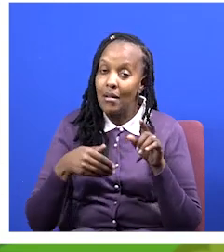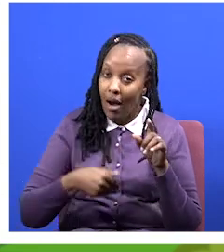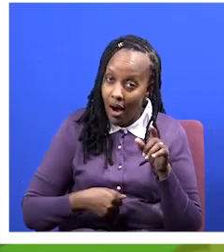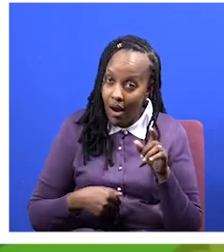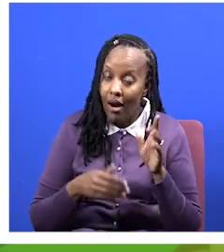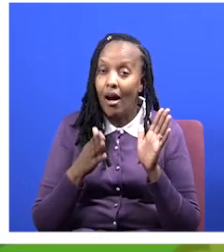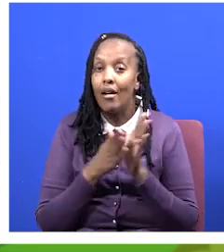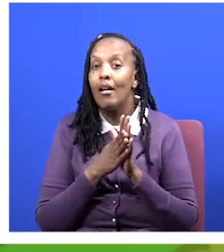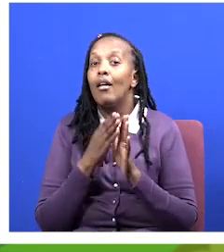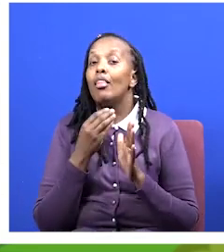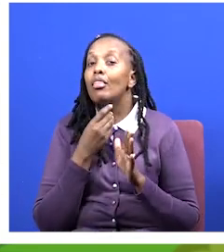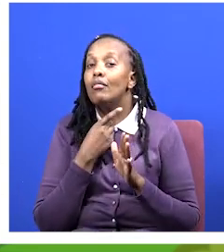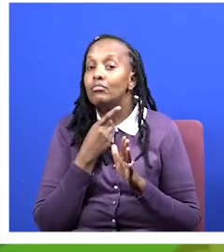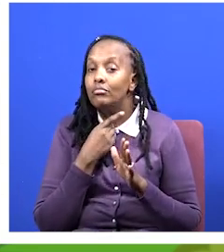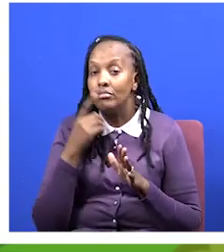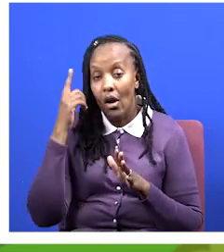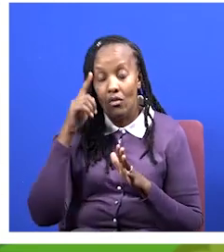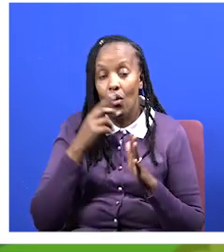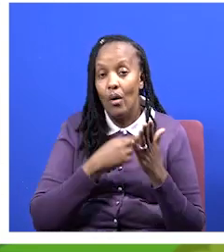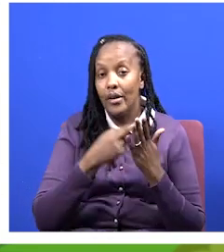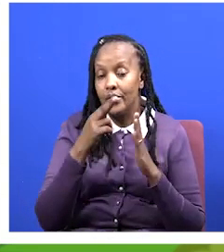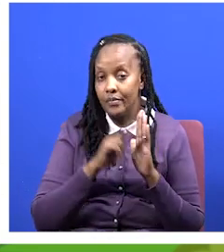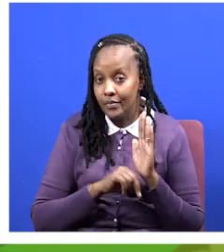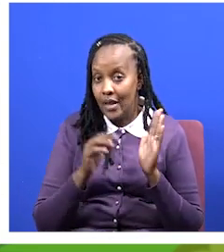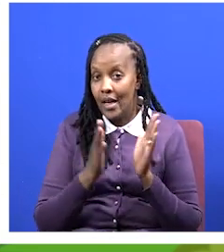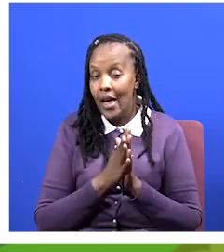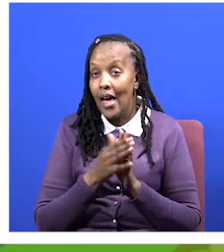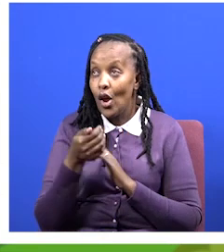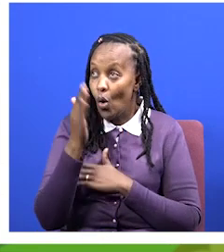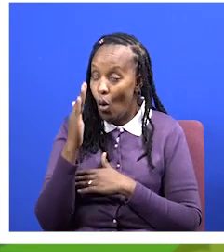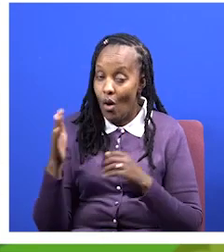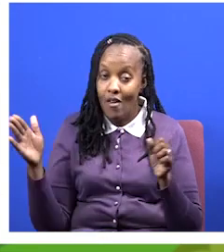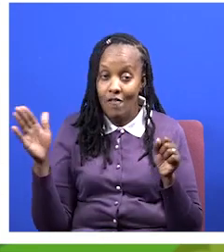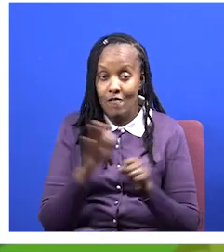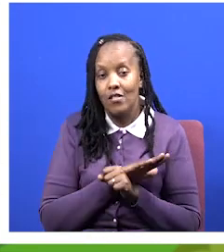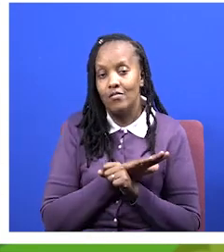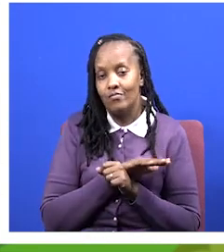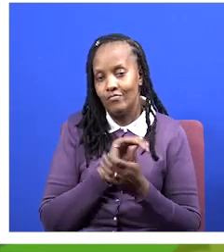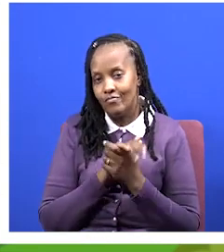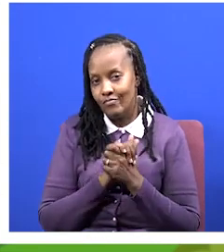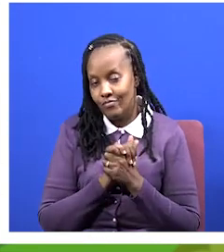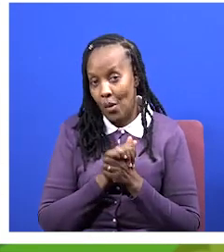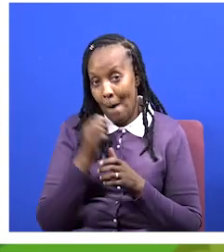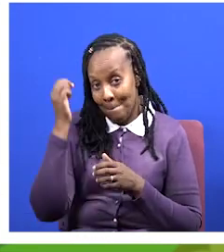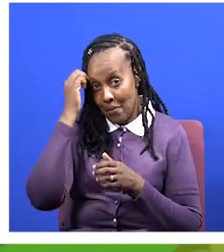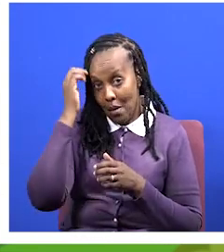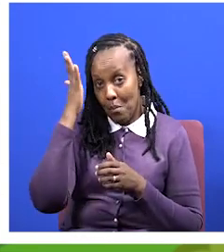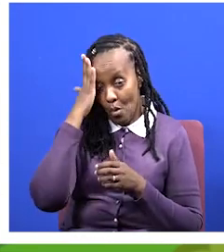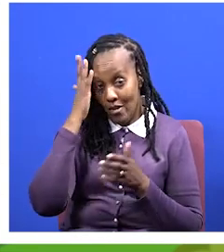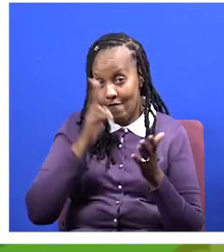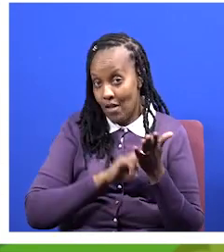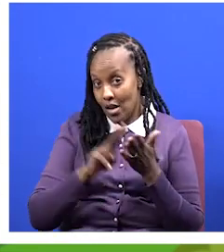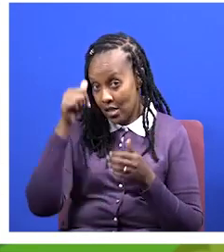and thirsted for righteousness, and God filled him up. So the